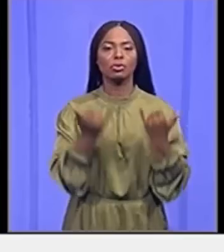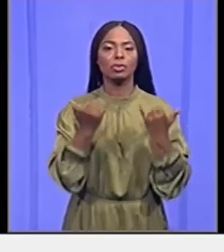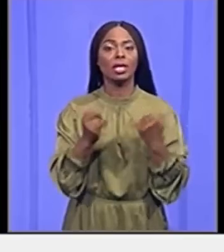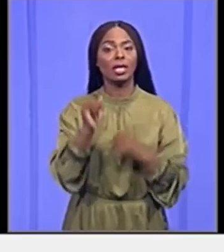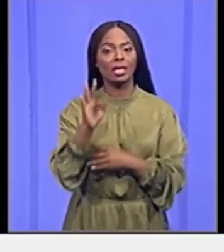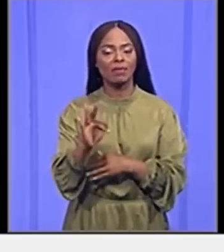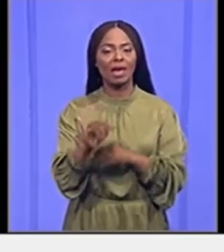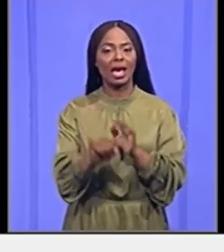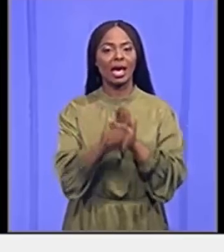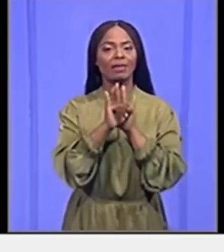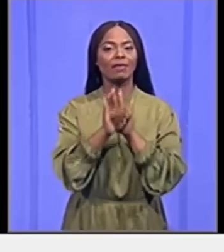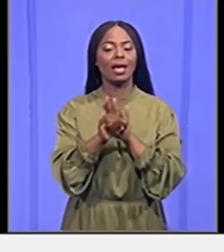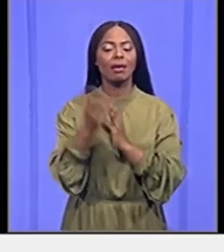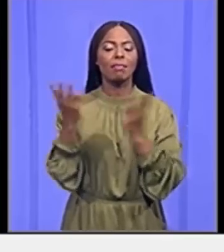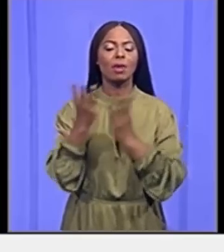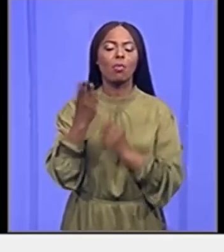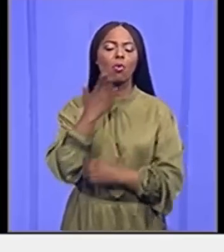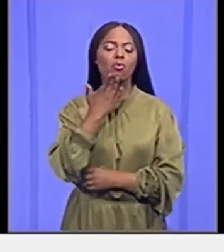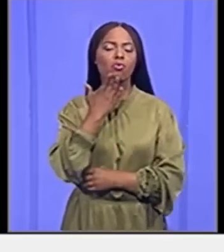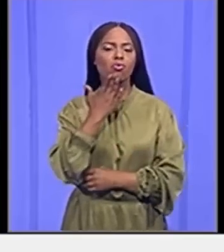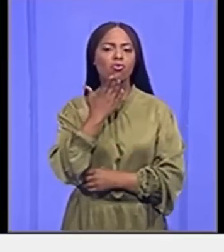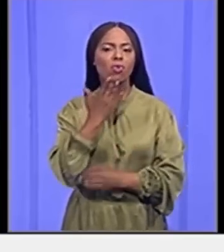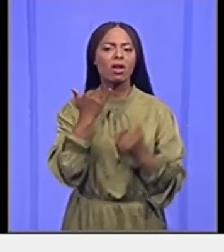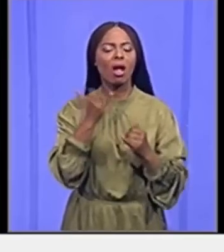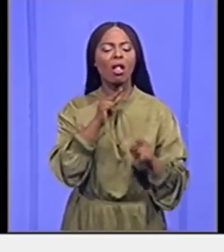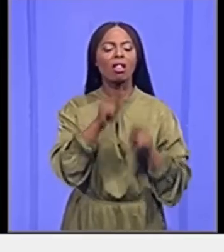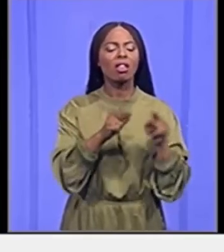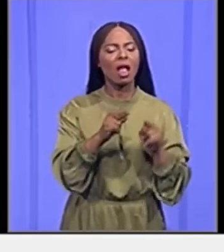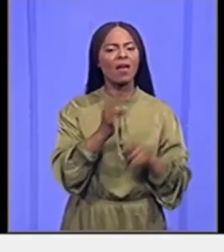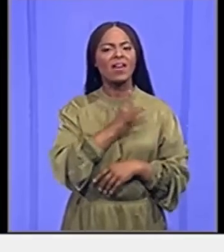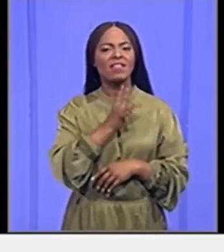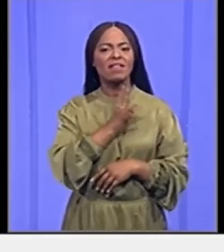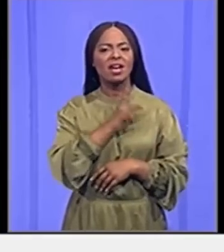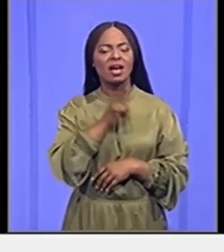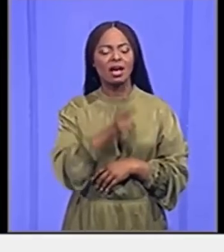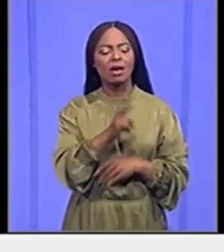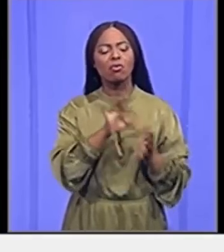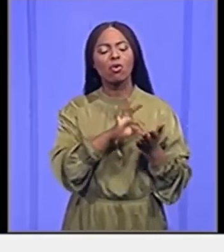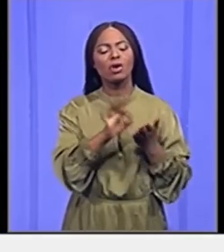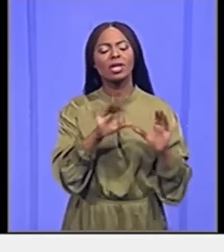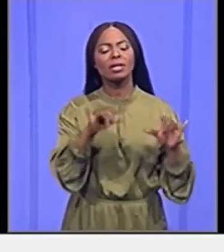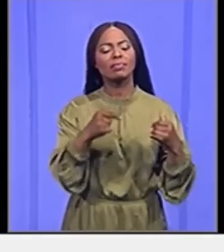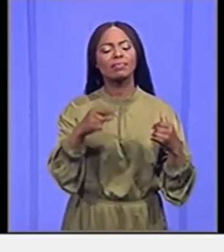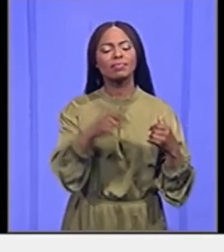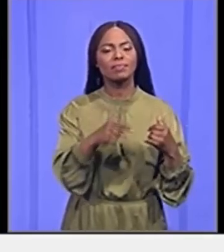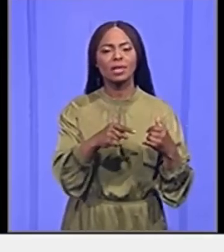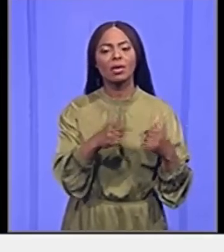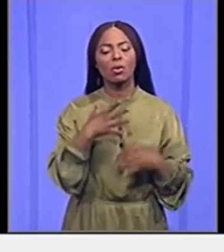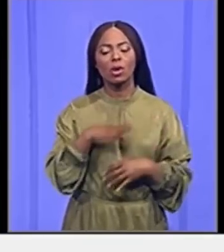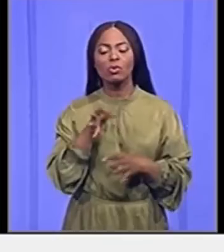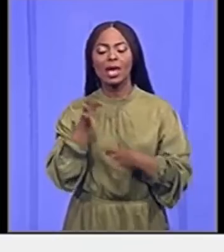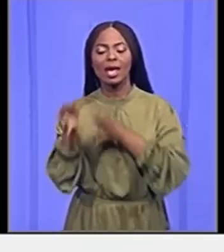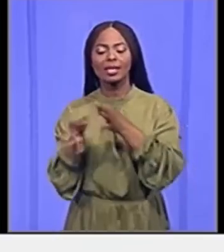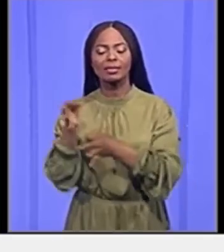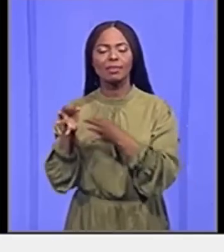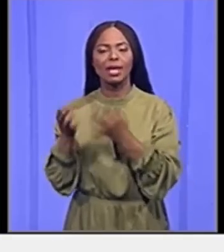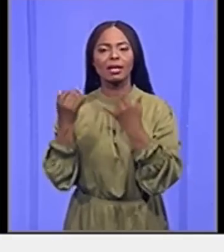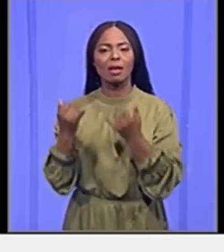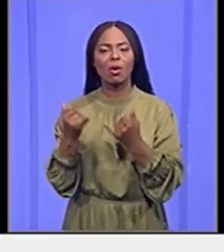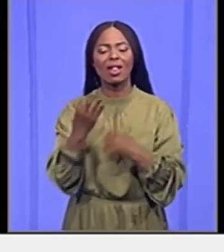to identify these people and then sit around the table with them, we are going to explain to them how